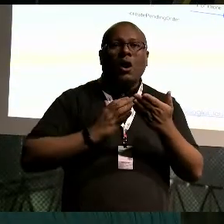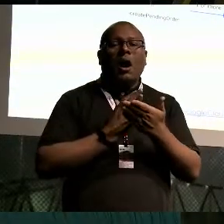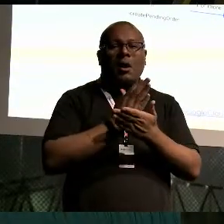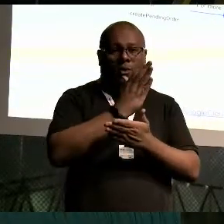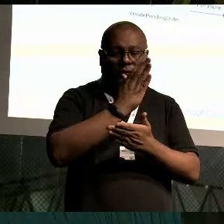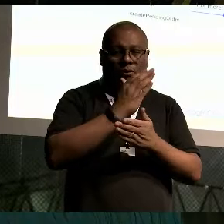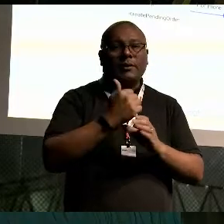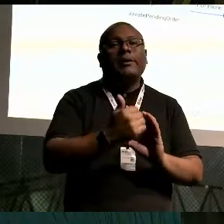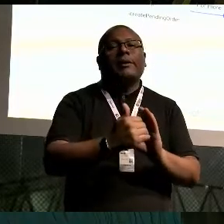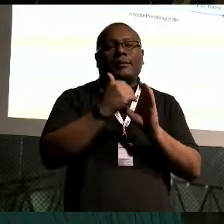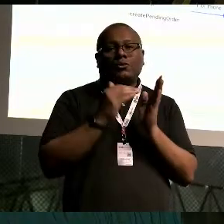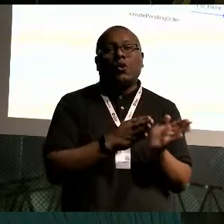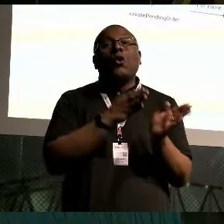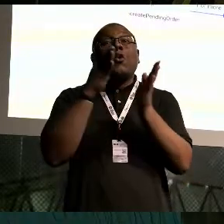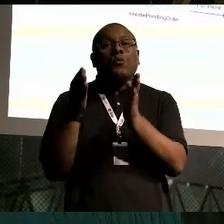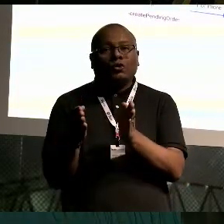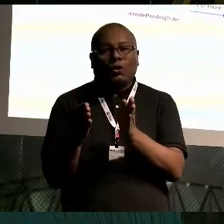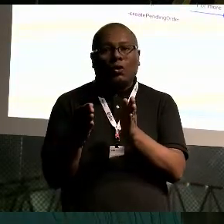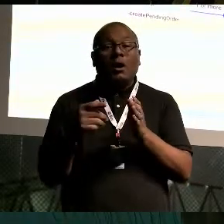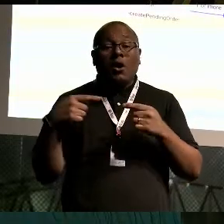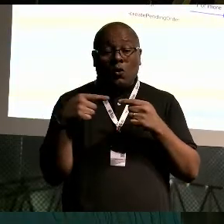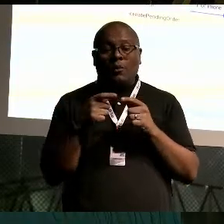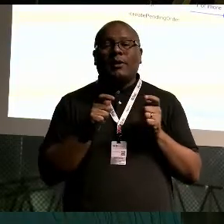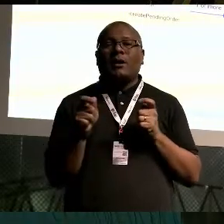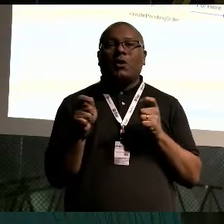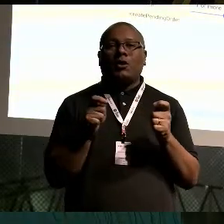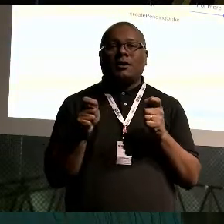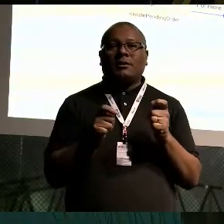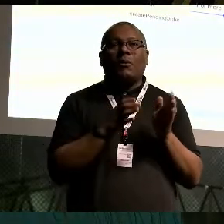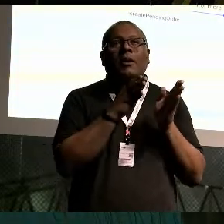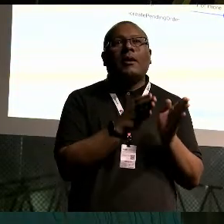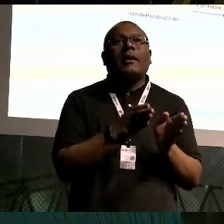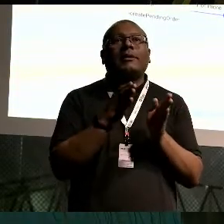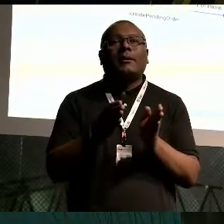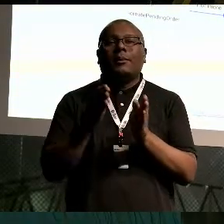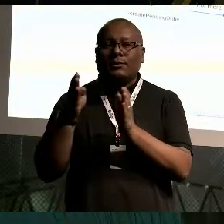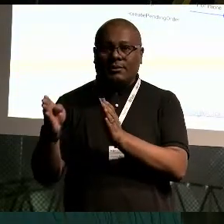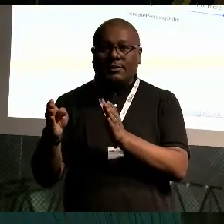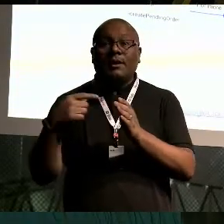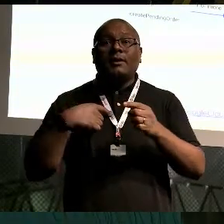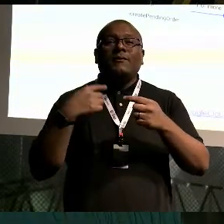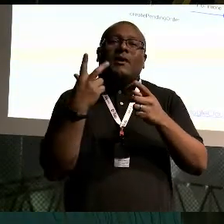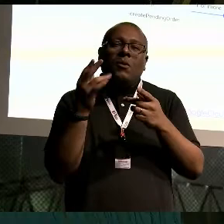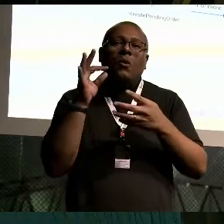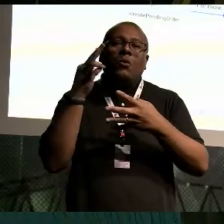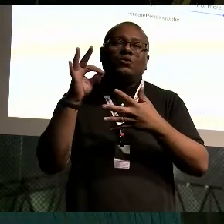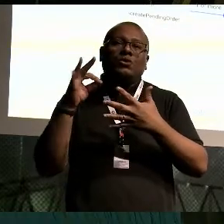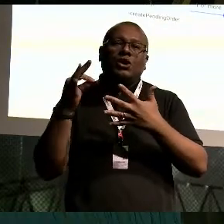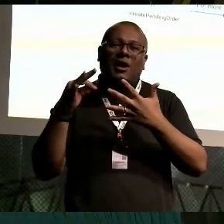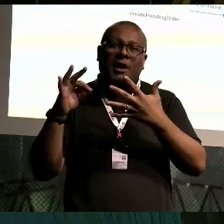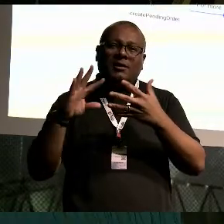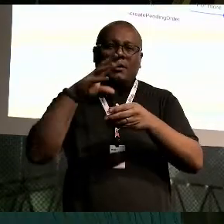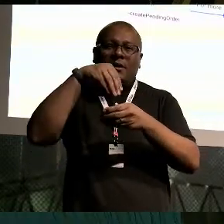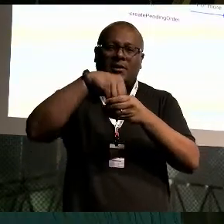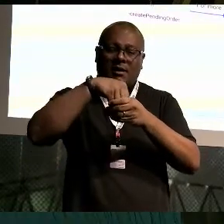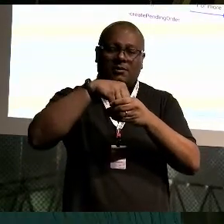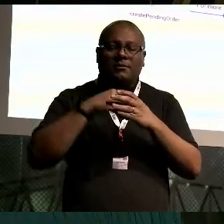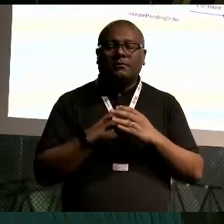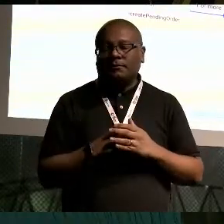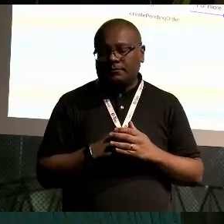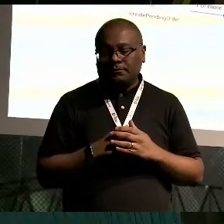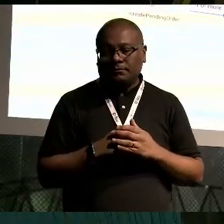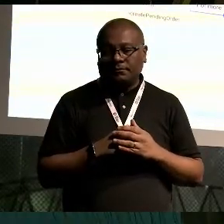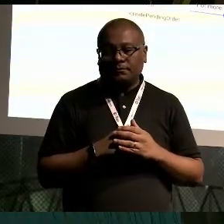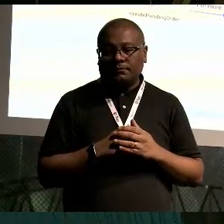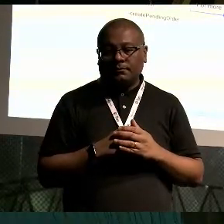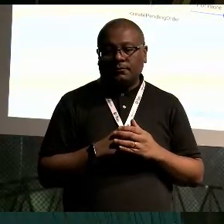cannot reserve the credit, then there's also another path called reject order, because you need to reject order if the user doesn't have any credit.